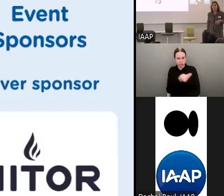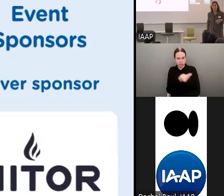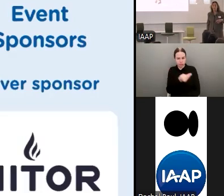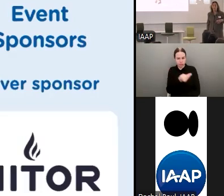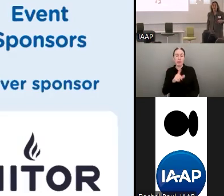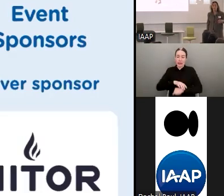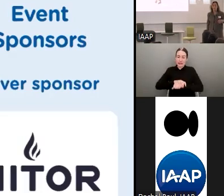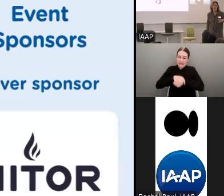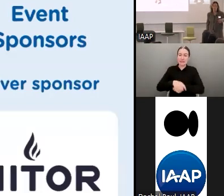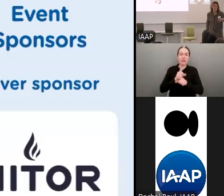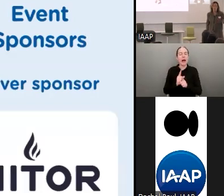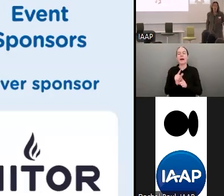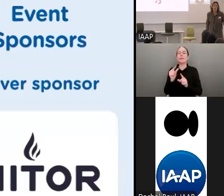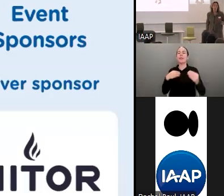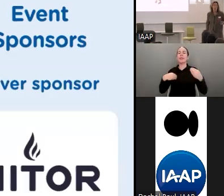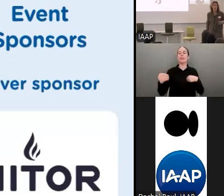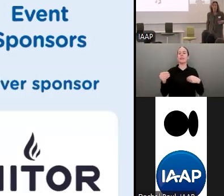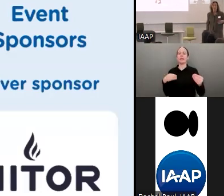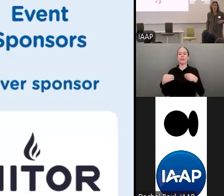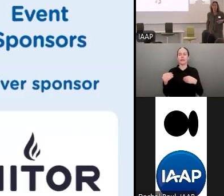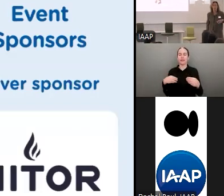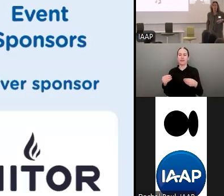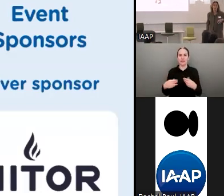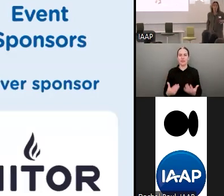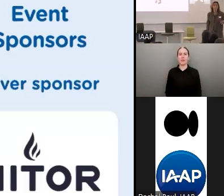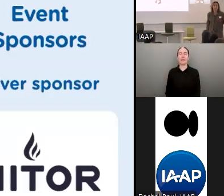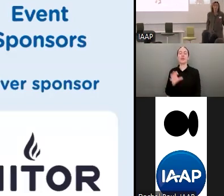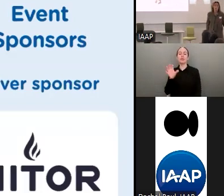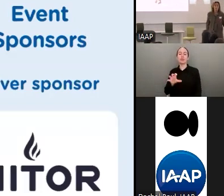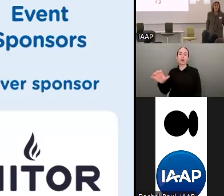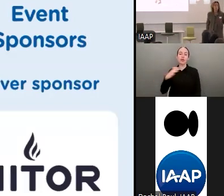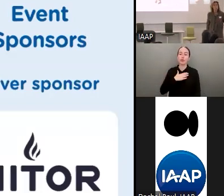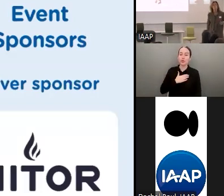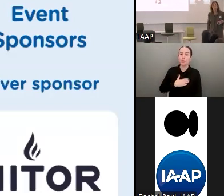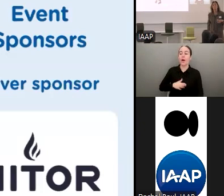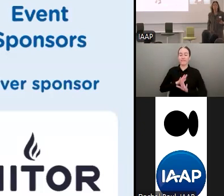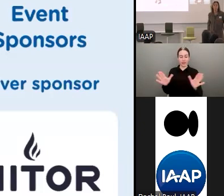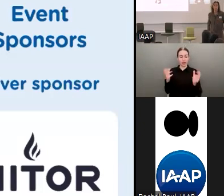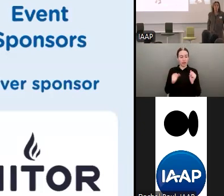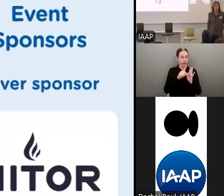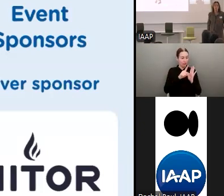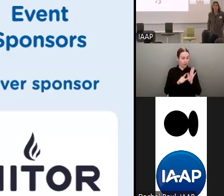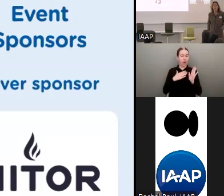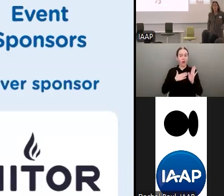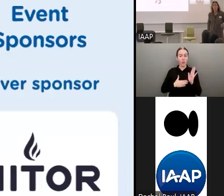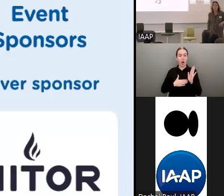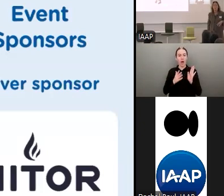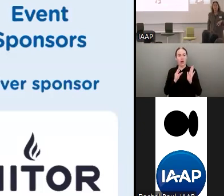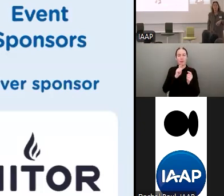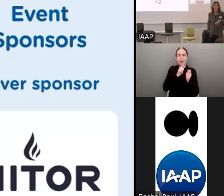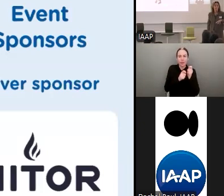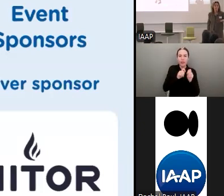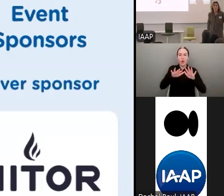have, you can choose if you want to update existing laws or if you want to create new laws and so on. So